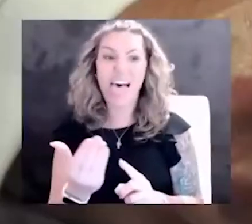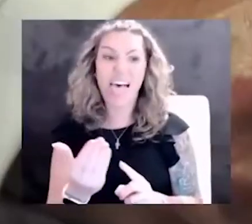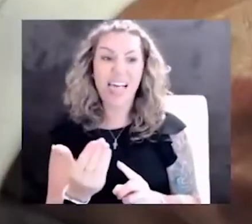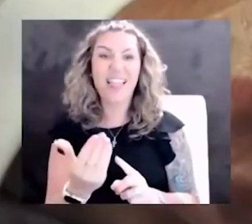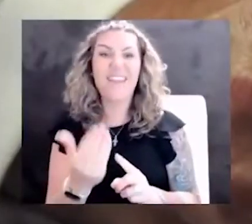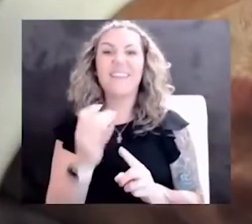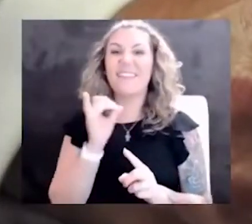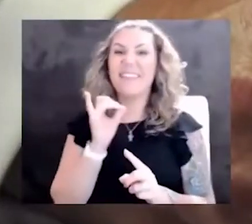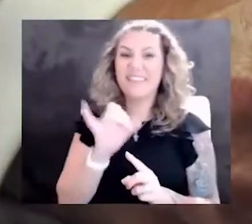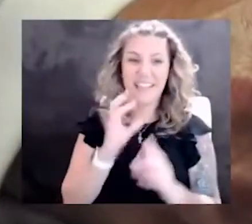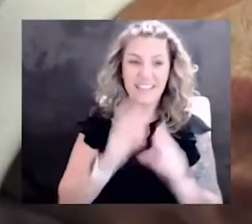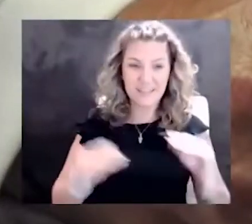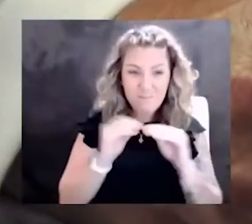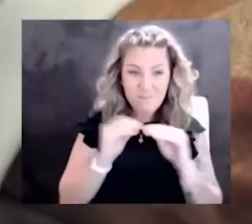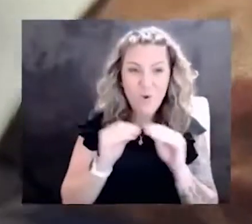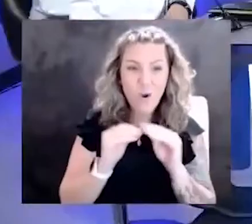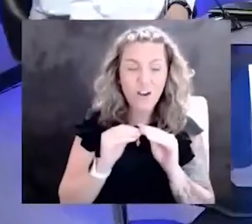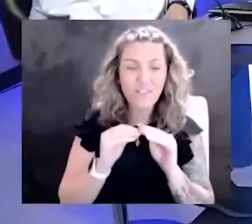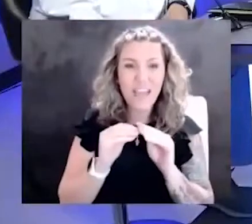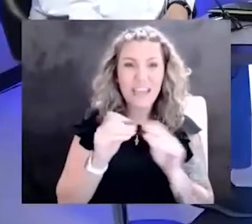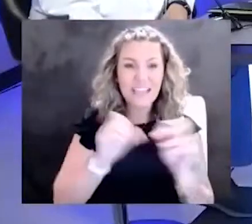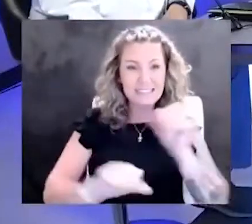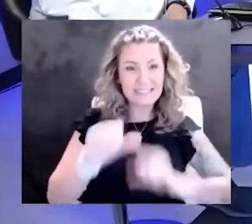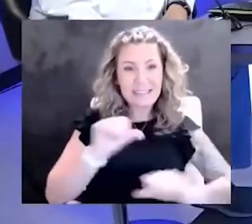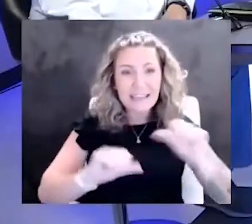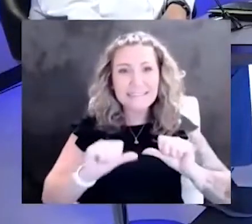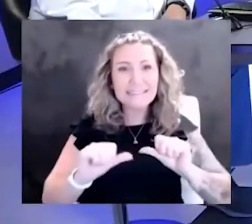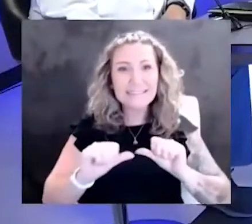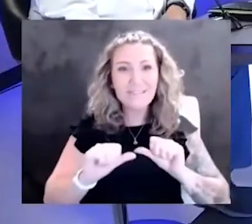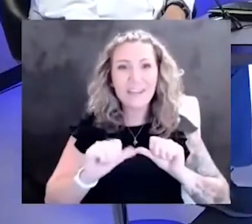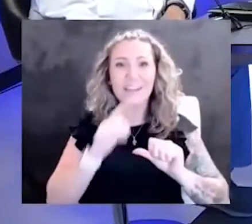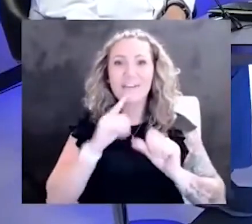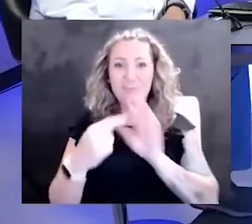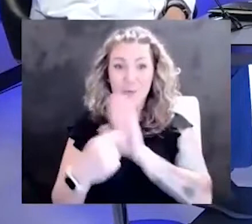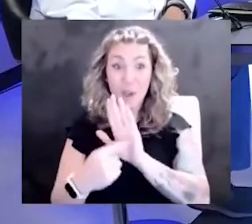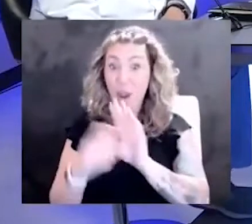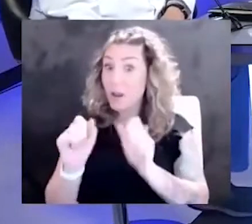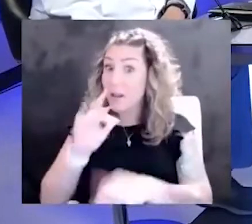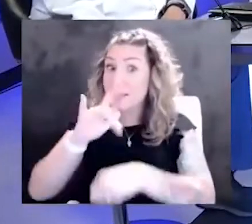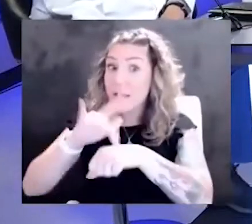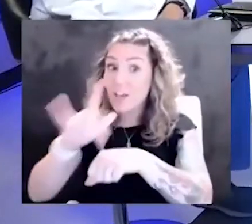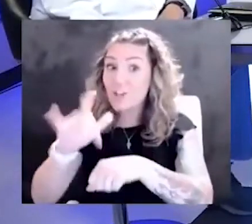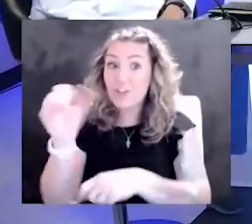a scientific Oh. representation. And can I touch that? Well, heck Have you yeah, been immunized? there you go.